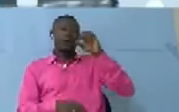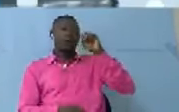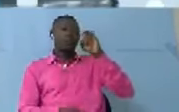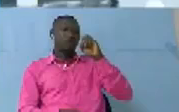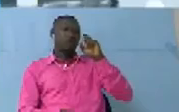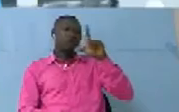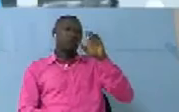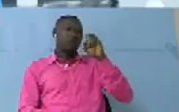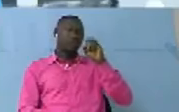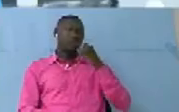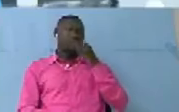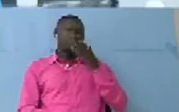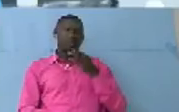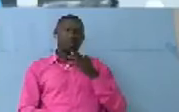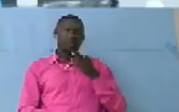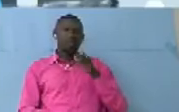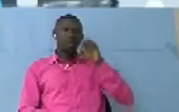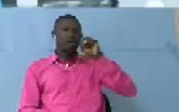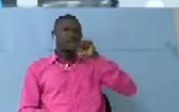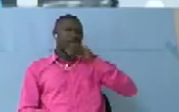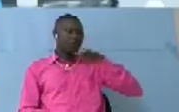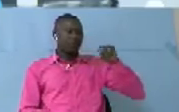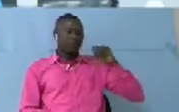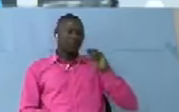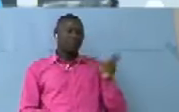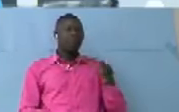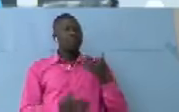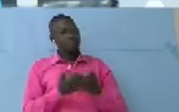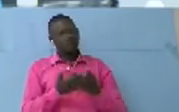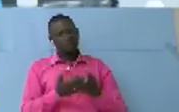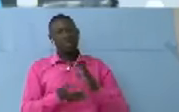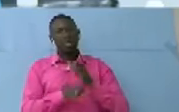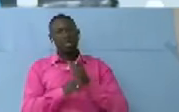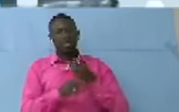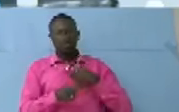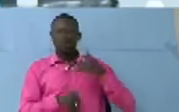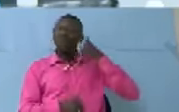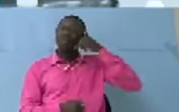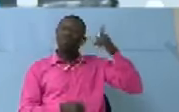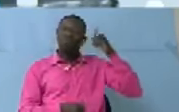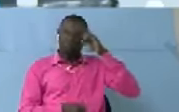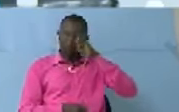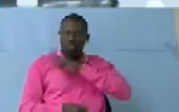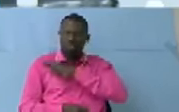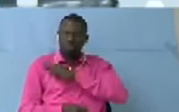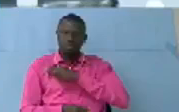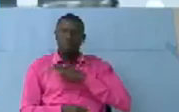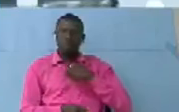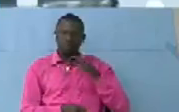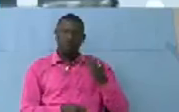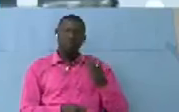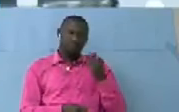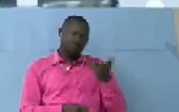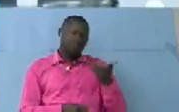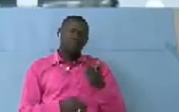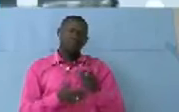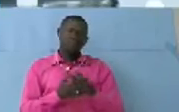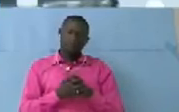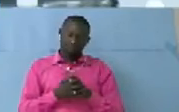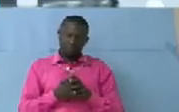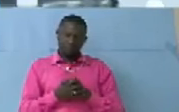langando makol. Ndalebo dilela asinakan ne bulu serakumba station. Solo said, I've appealed to Commissioner